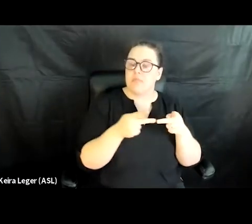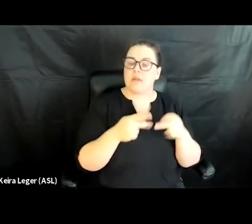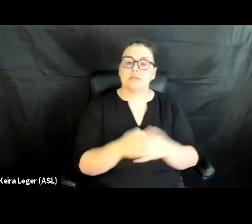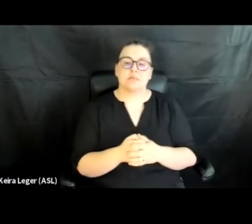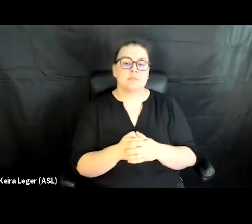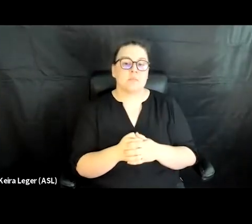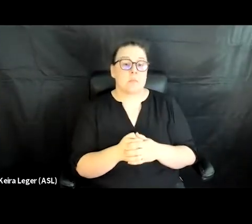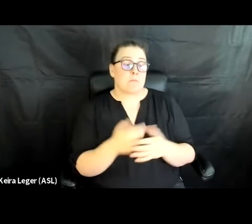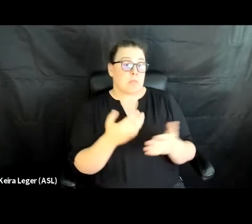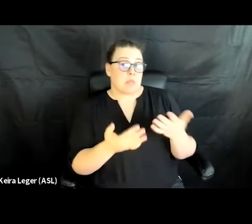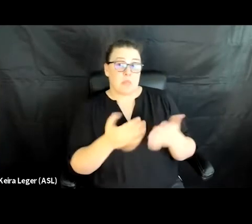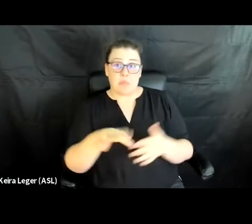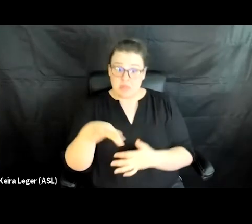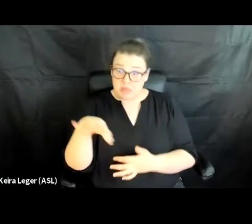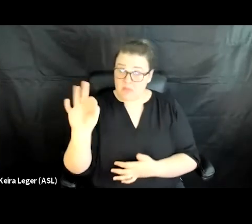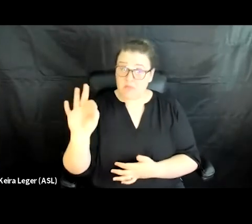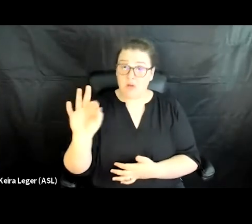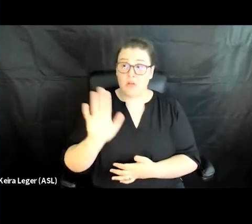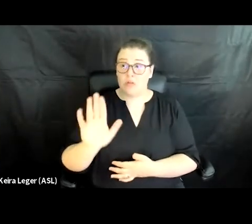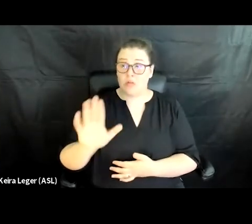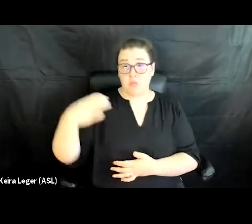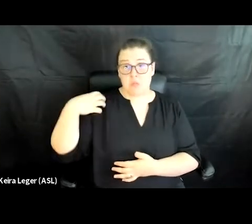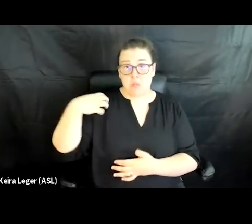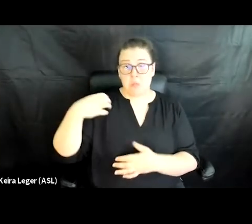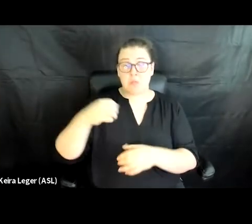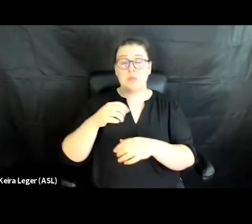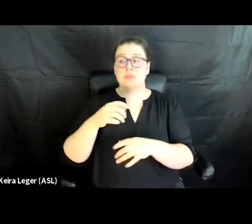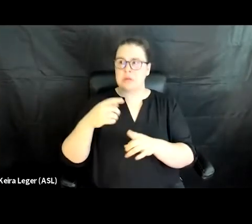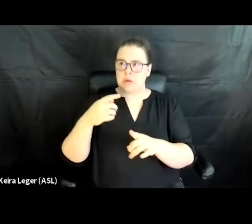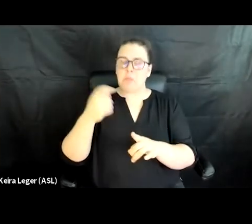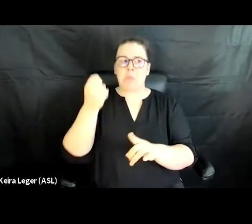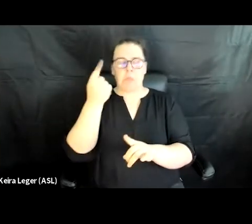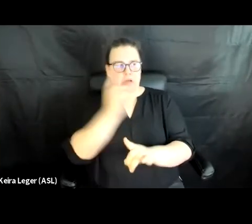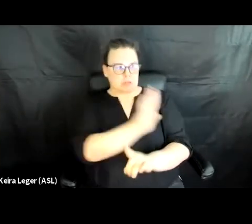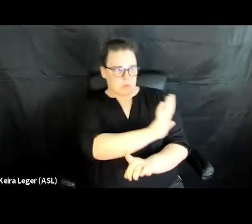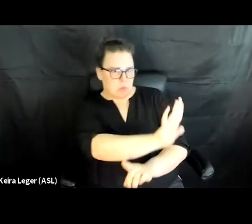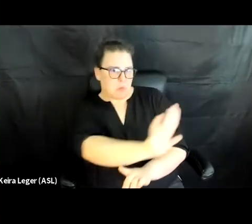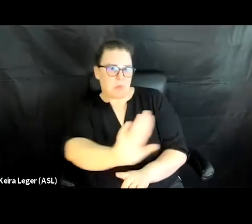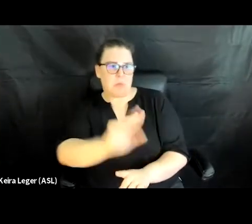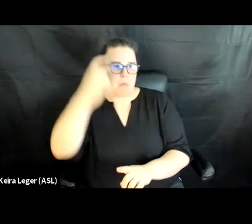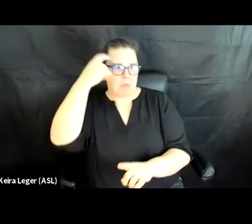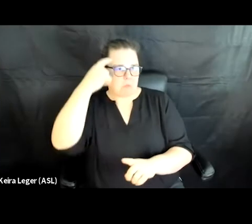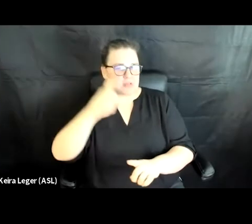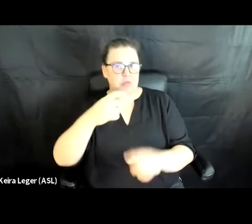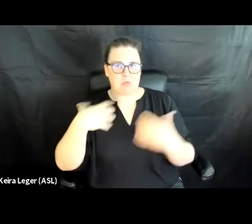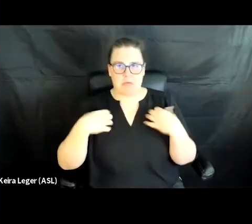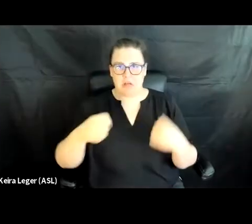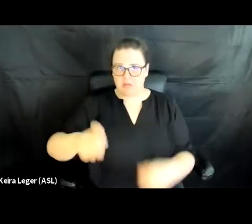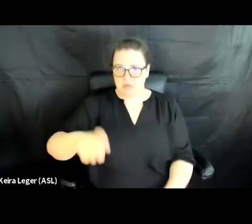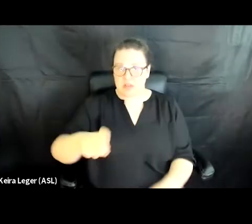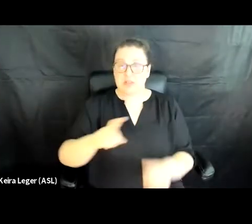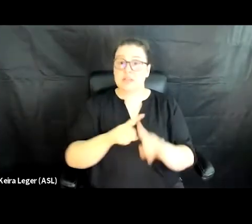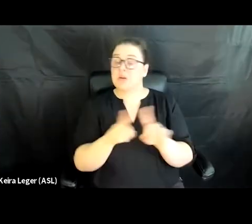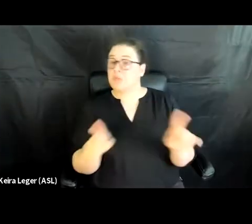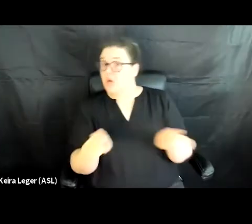is that they may find actually employers that are more cognizant of the mental health needs of workers all over the country. But there's also